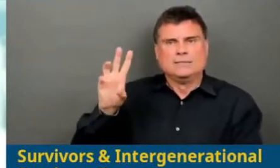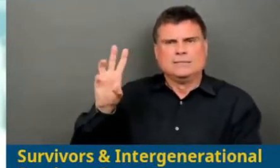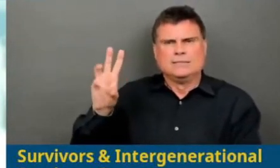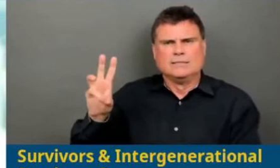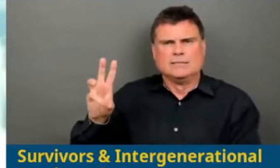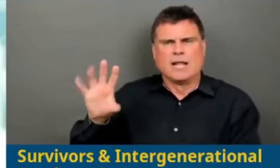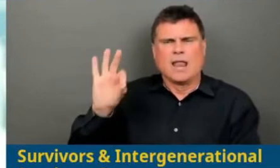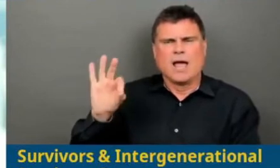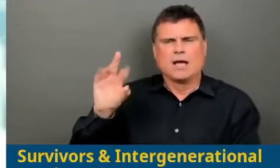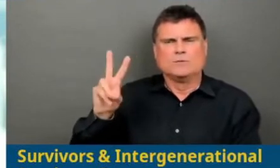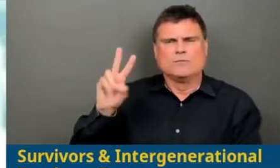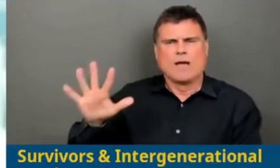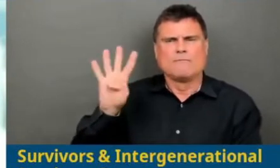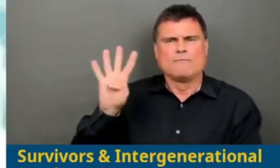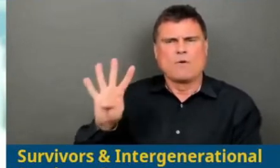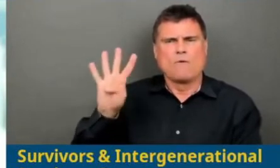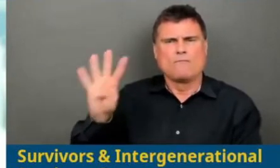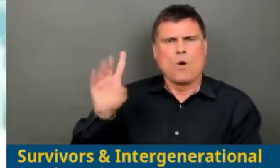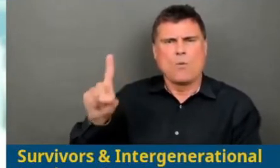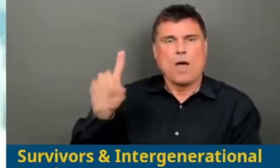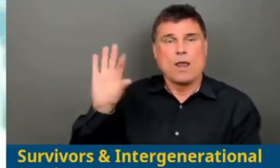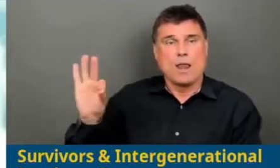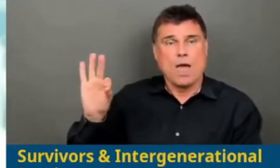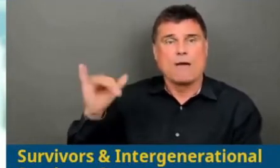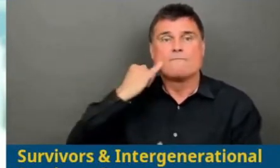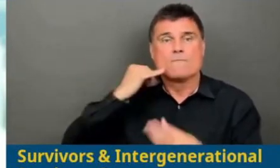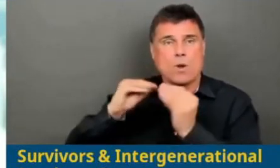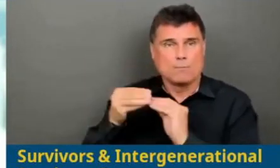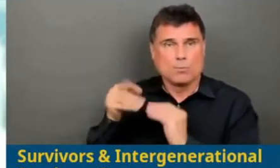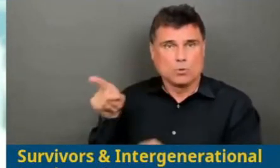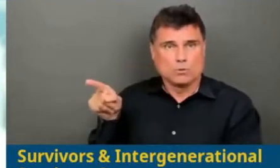1-866-925-4419, and